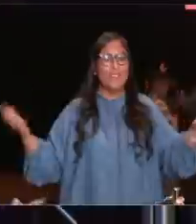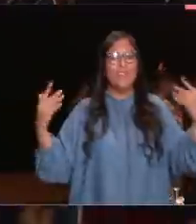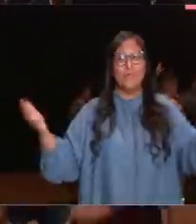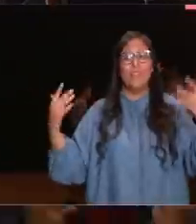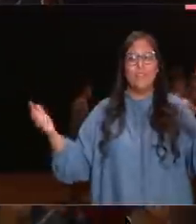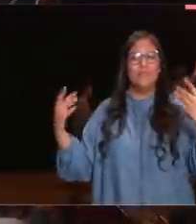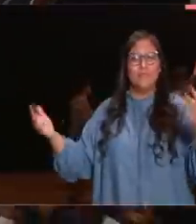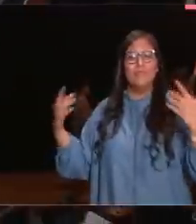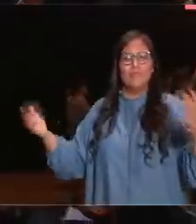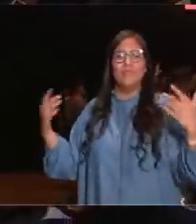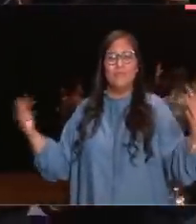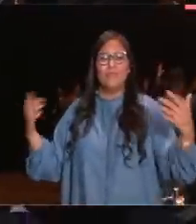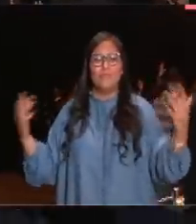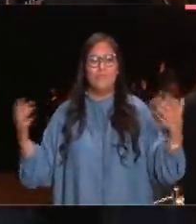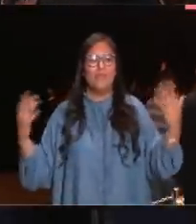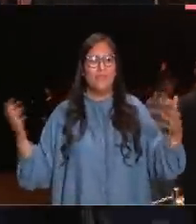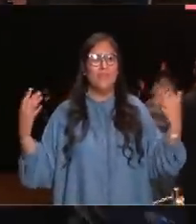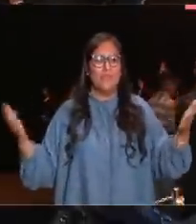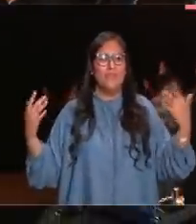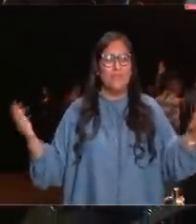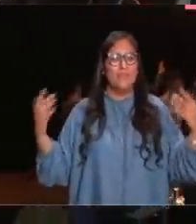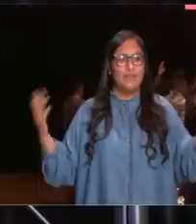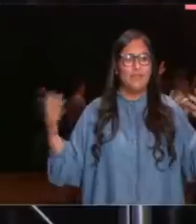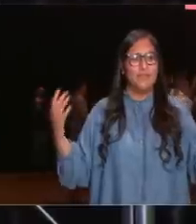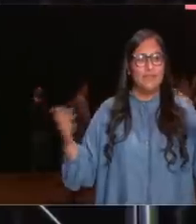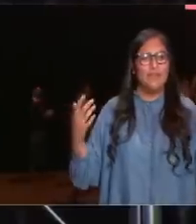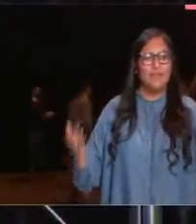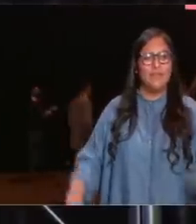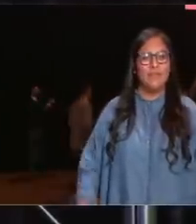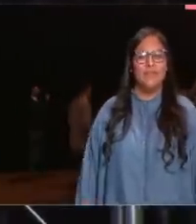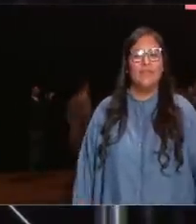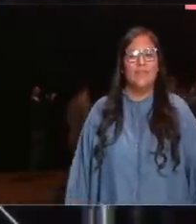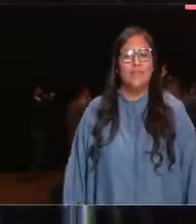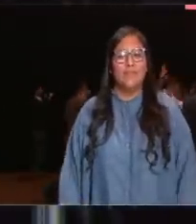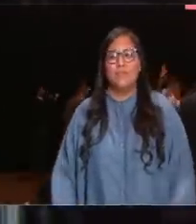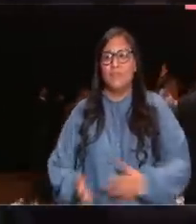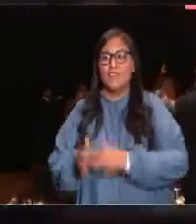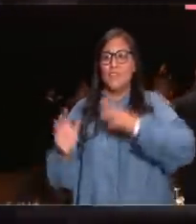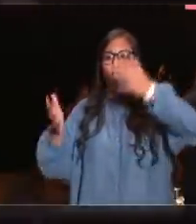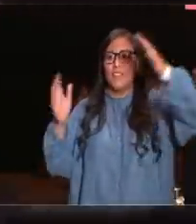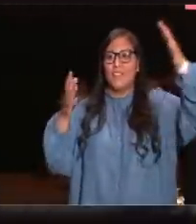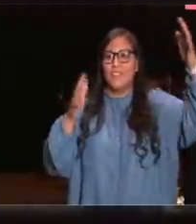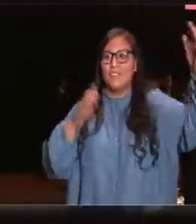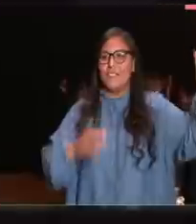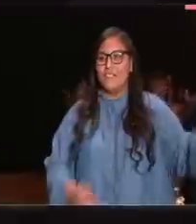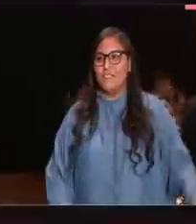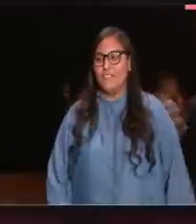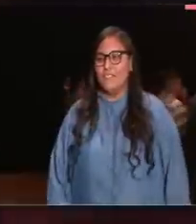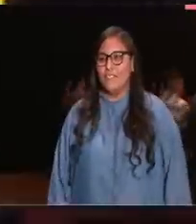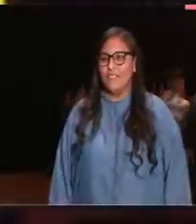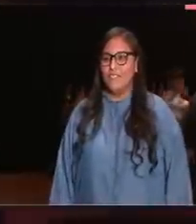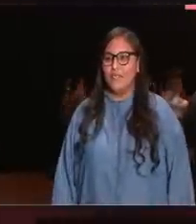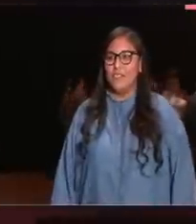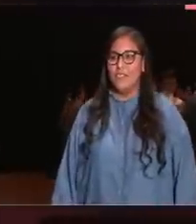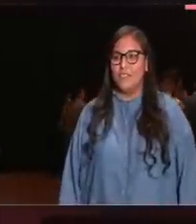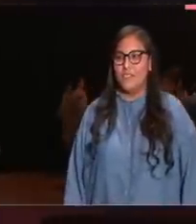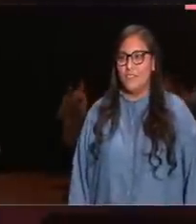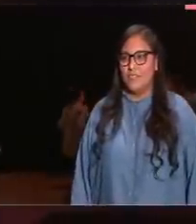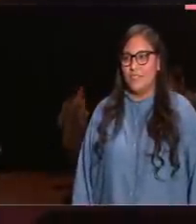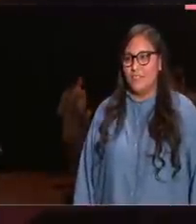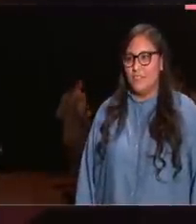Vamos, vamos. Dale gloria. Dale alabanza. Digno es el Señor.